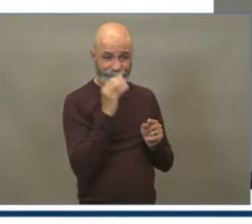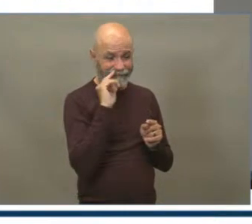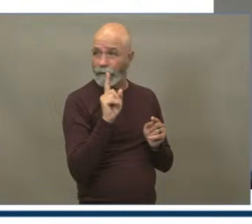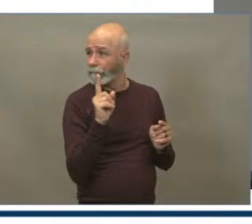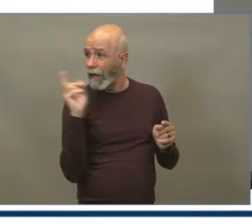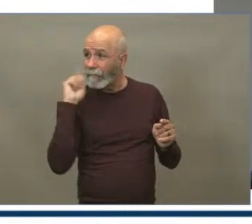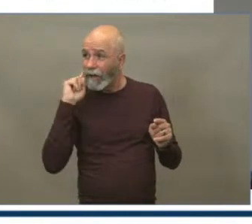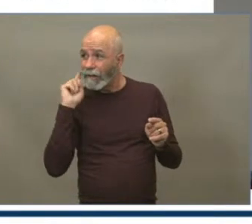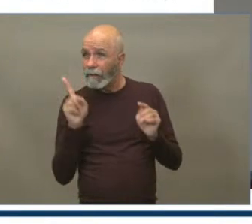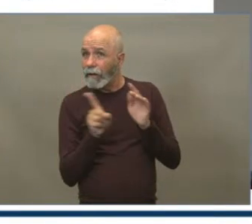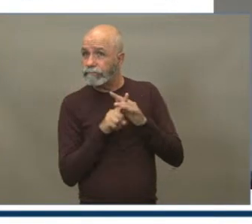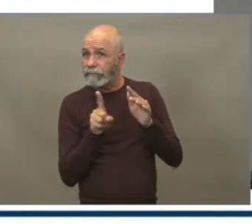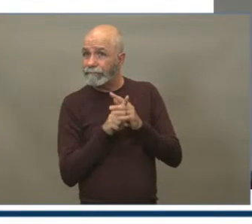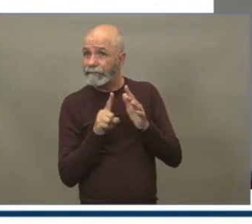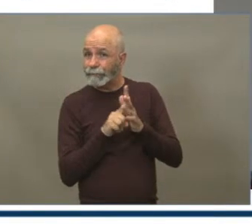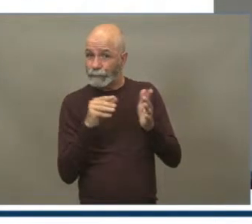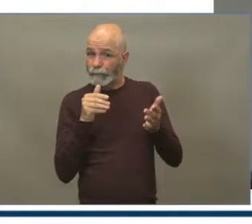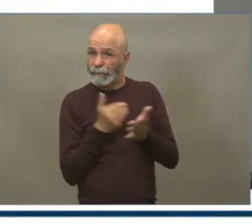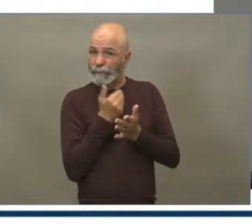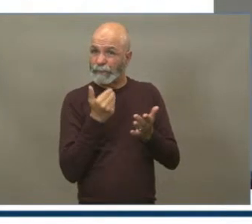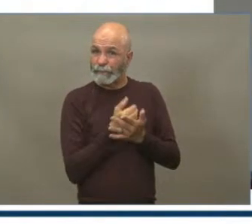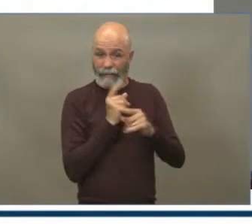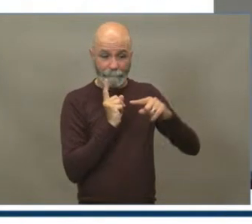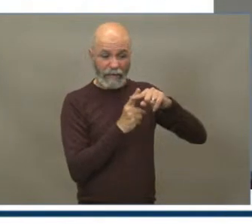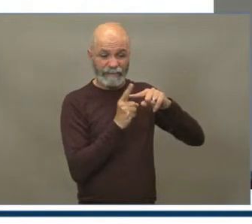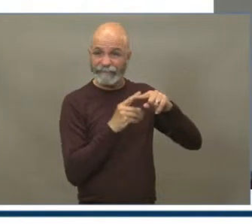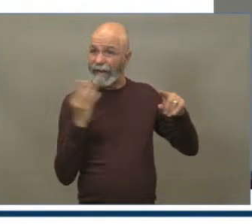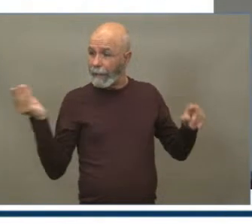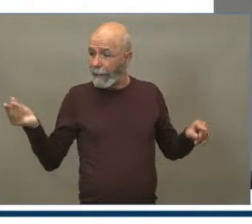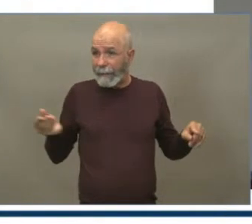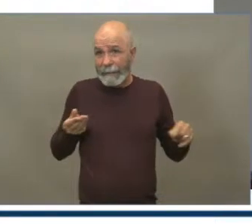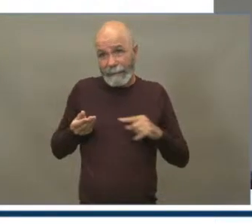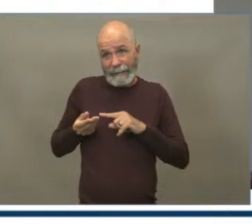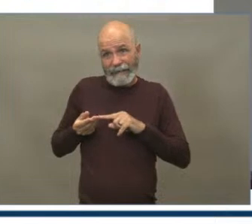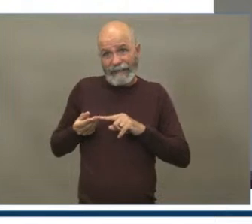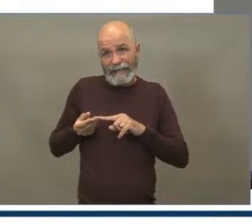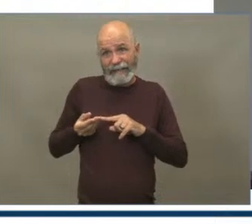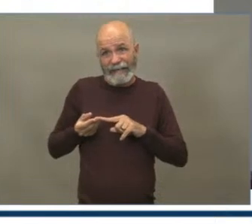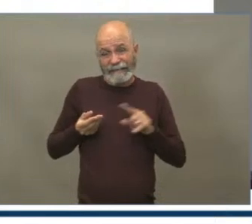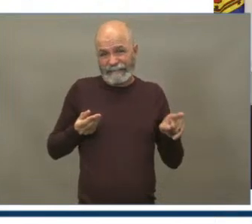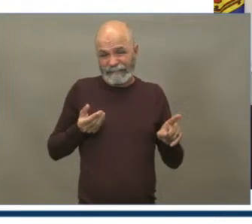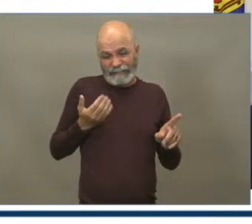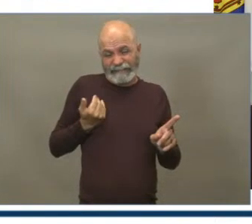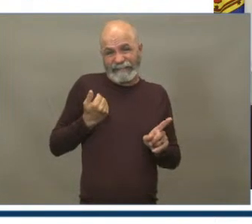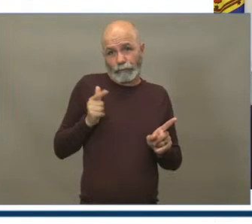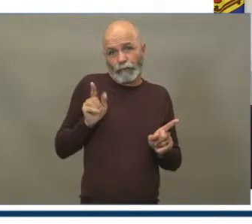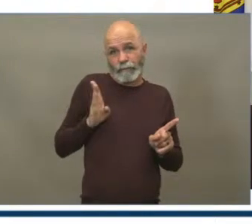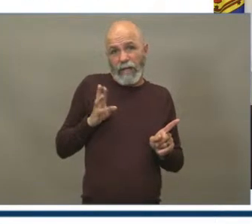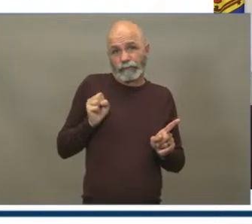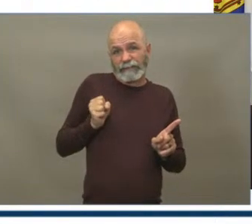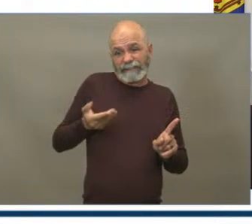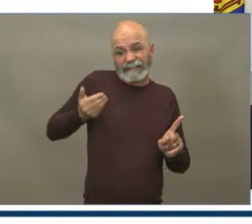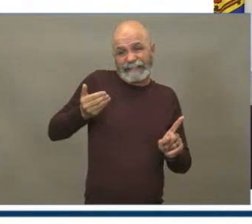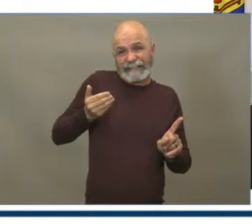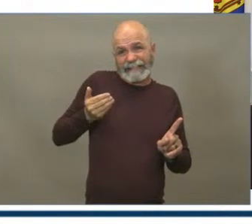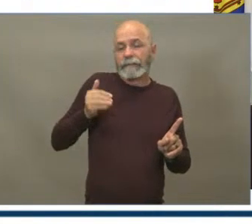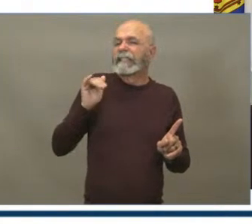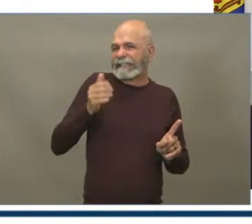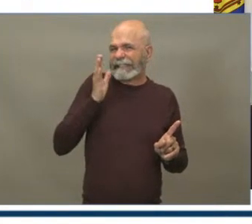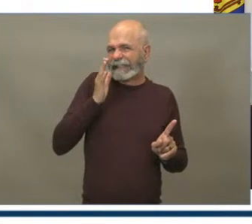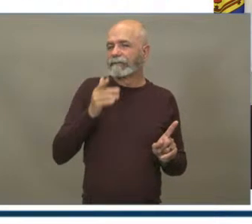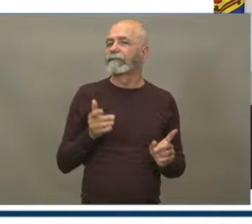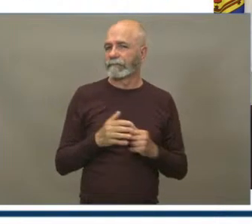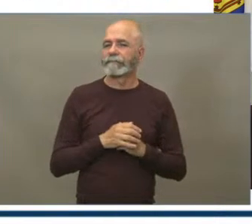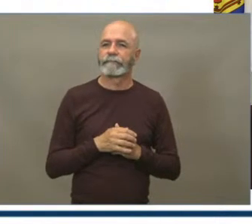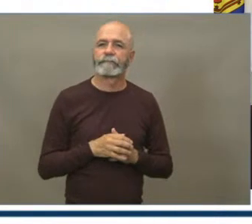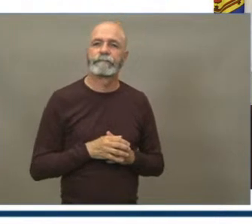are the cases that came in the last 24 to 48 hours. Go ahead with your follow-up, Lindsay. Thank you